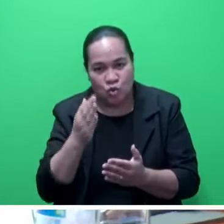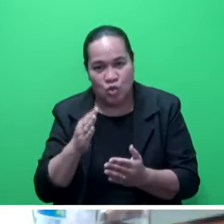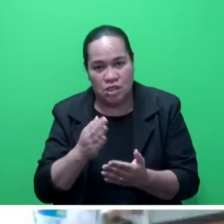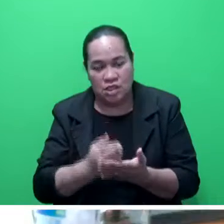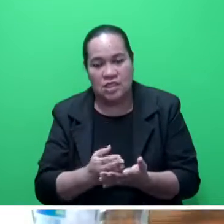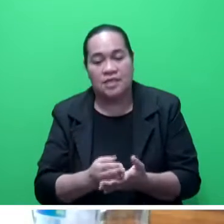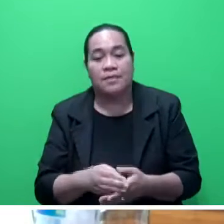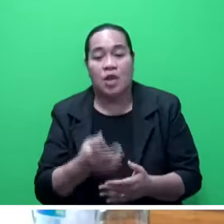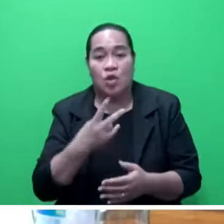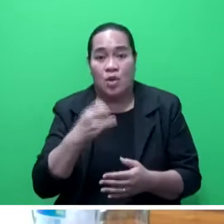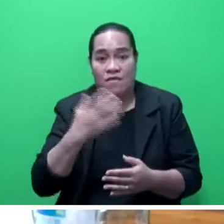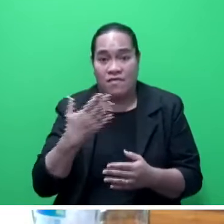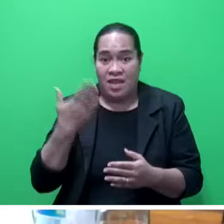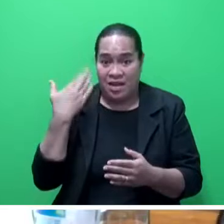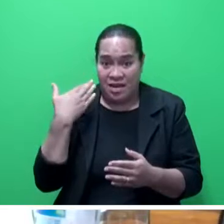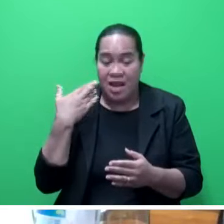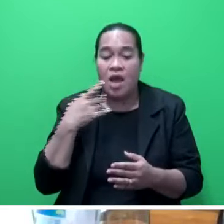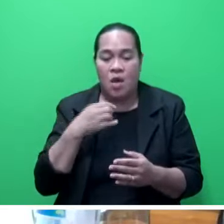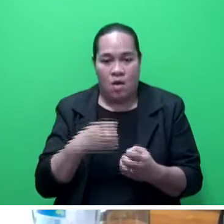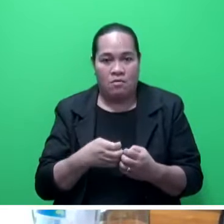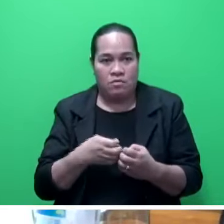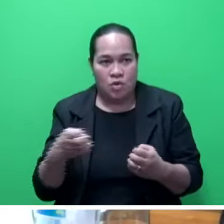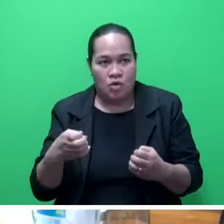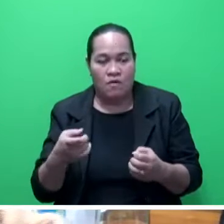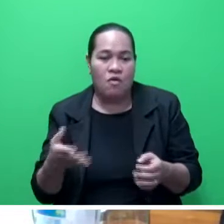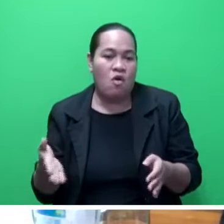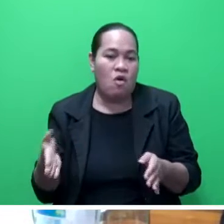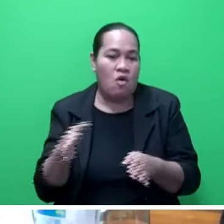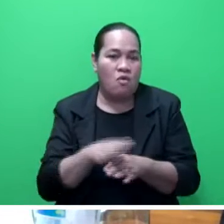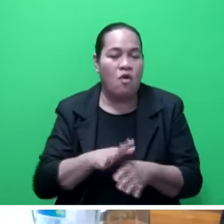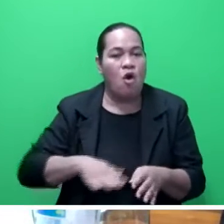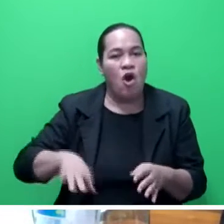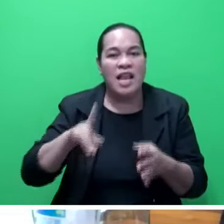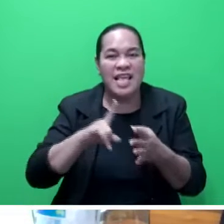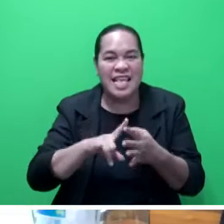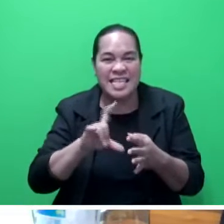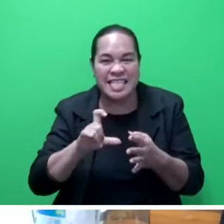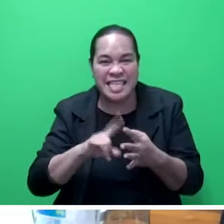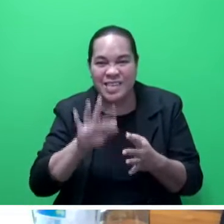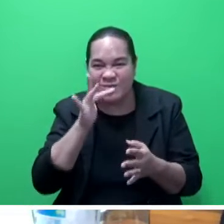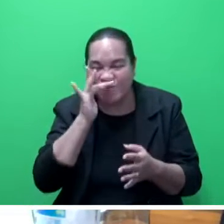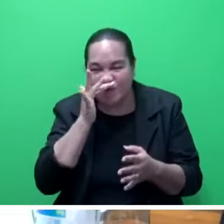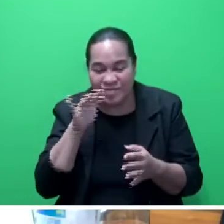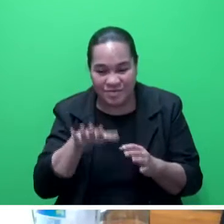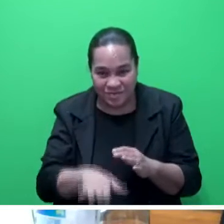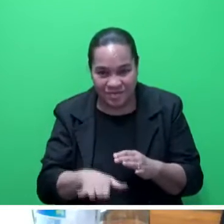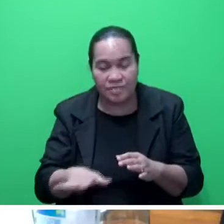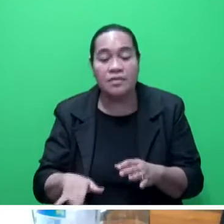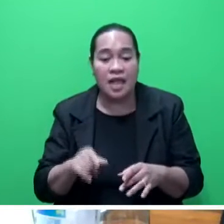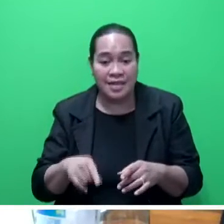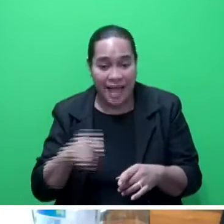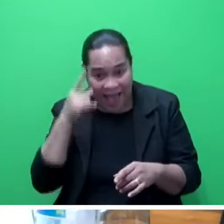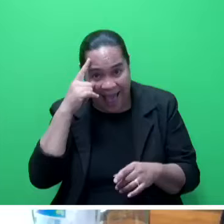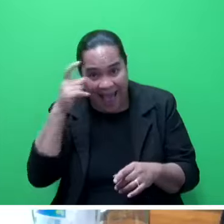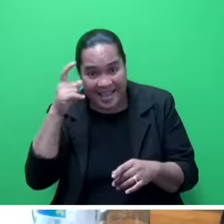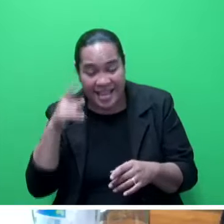2015, free education grant was extended to cover all ECE schools. This initiative was